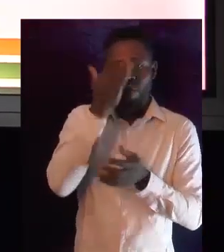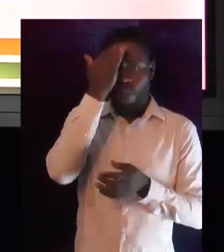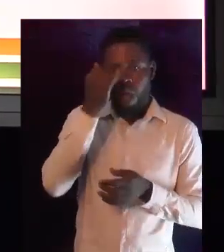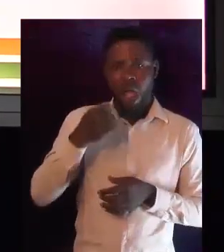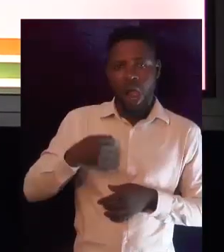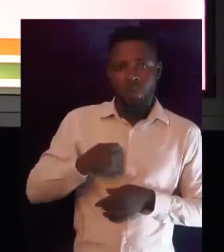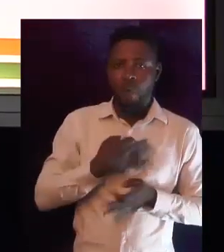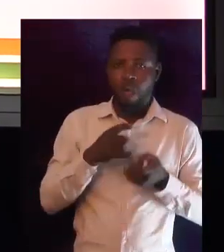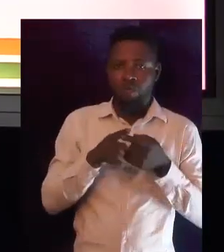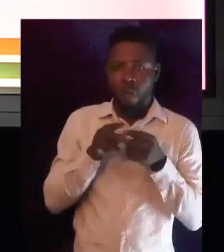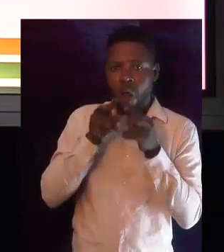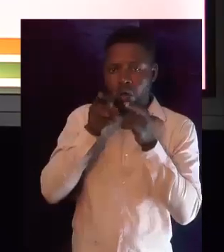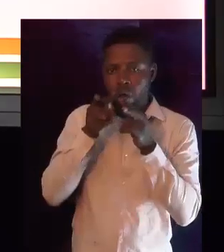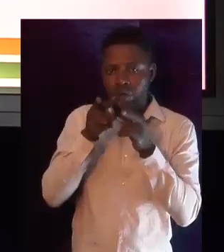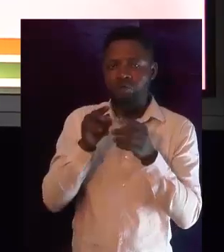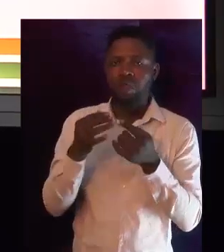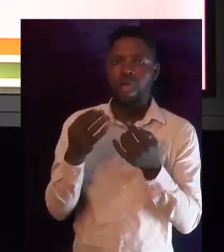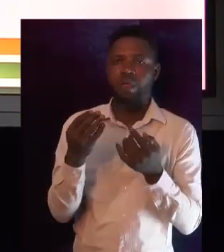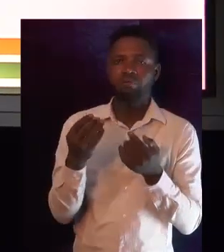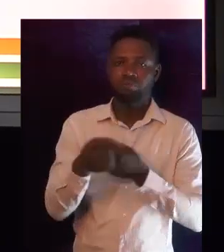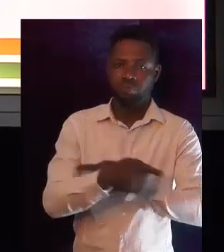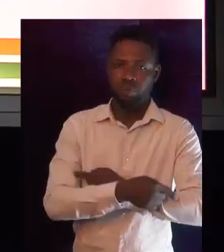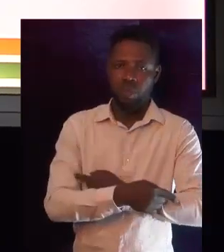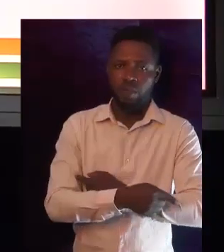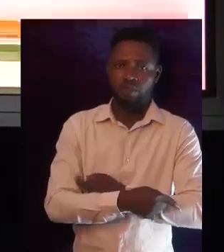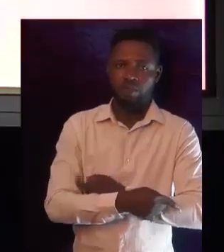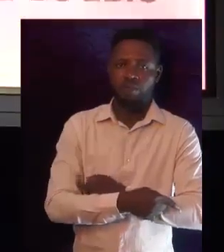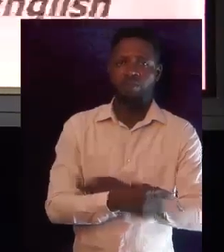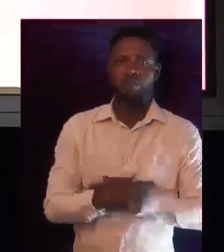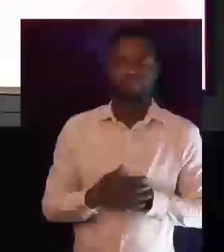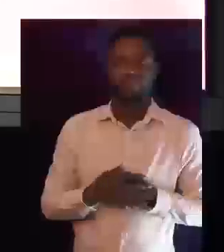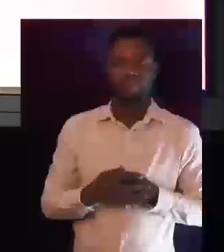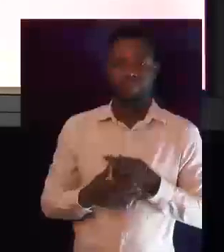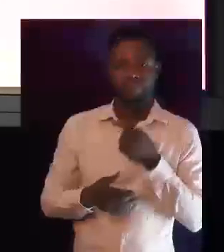That's why we're going to look into them today.